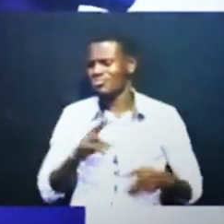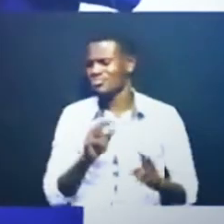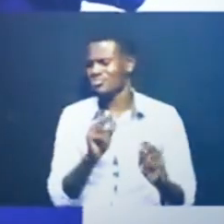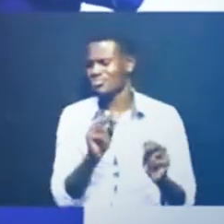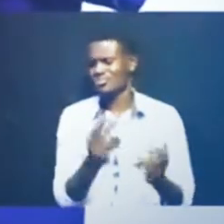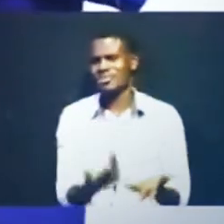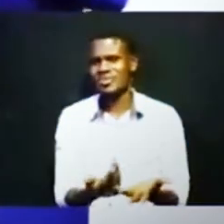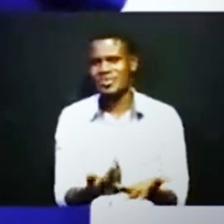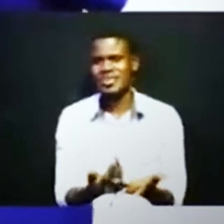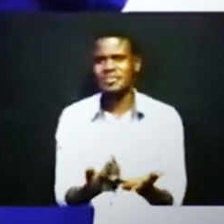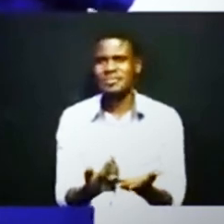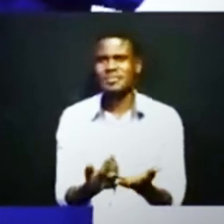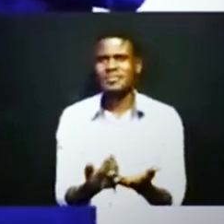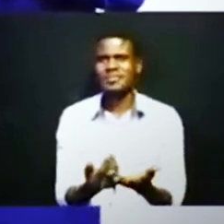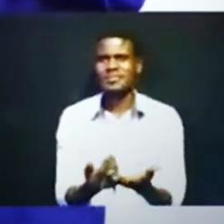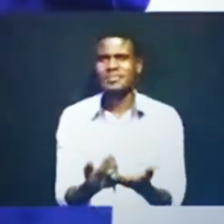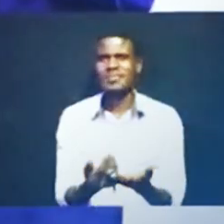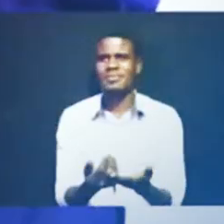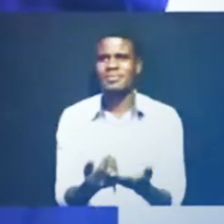As